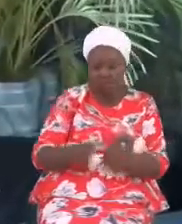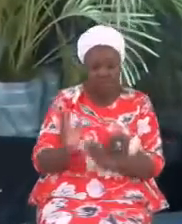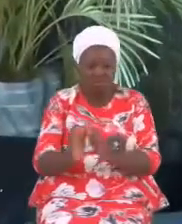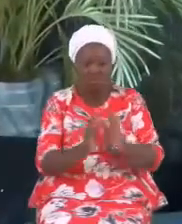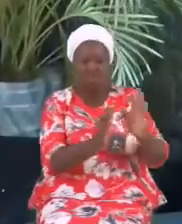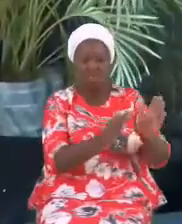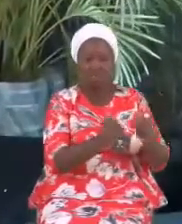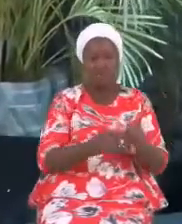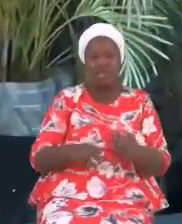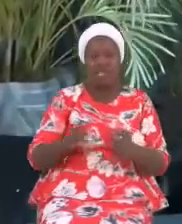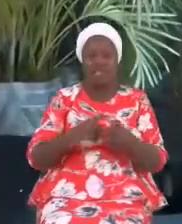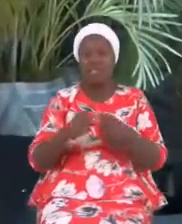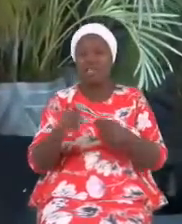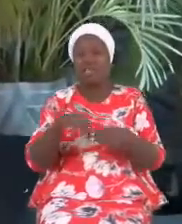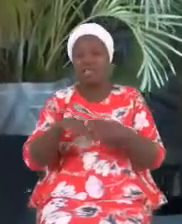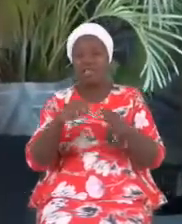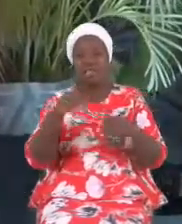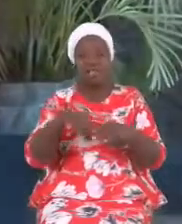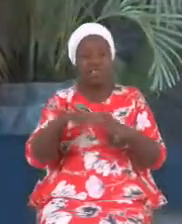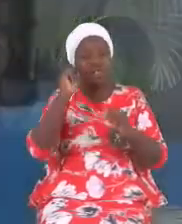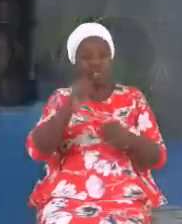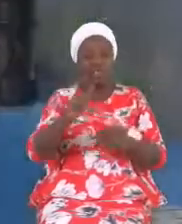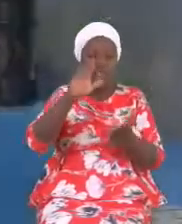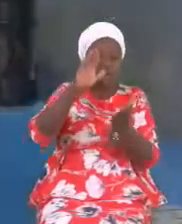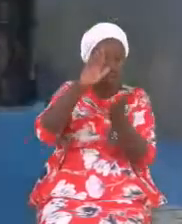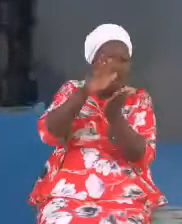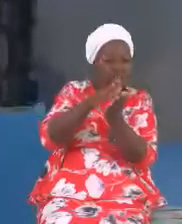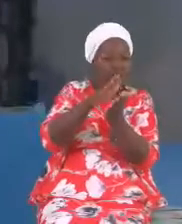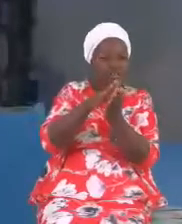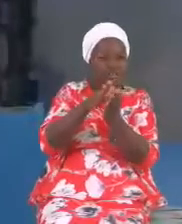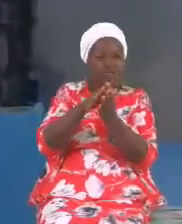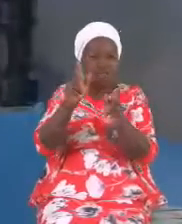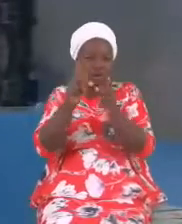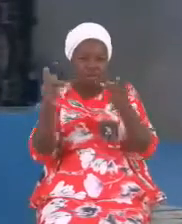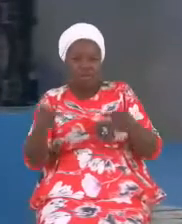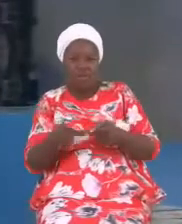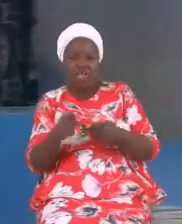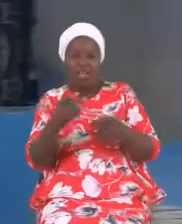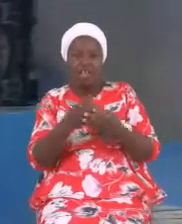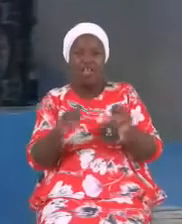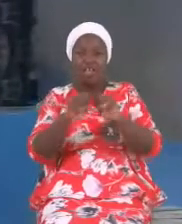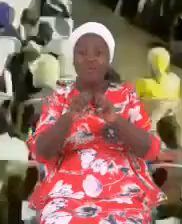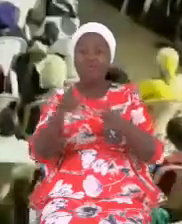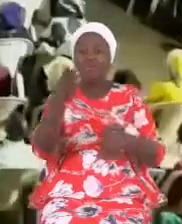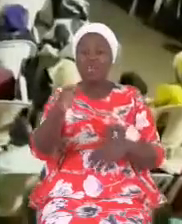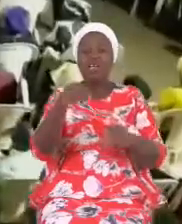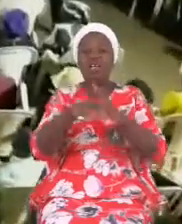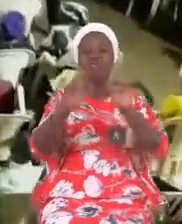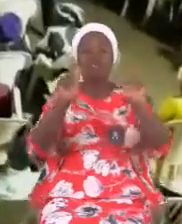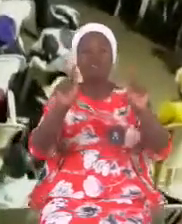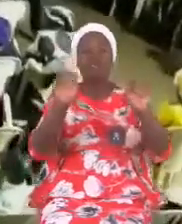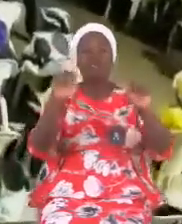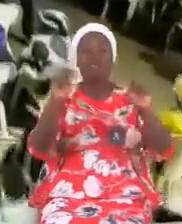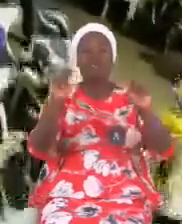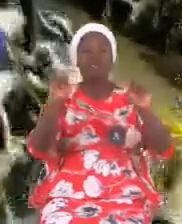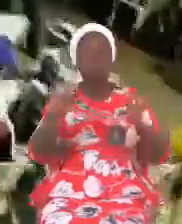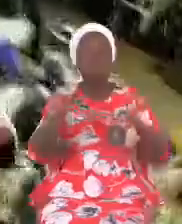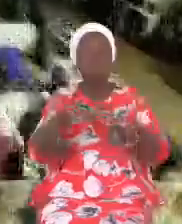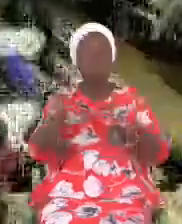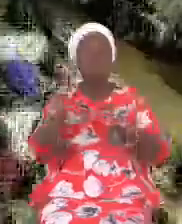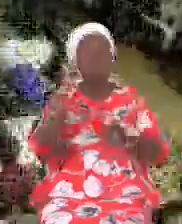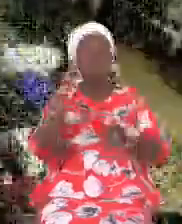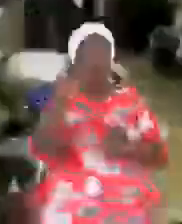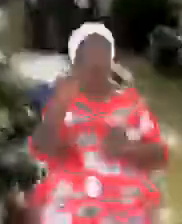there's a mini little London even there in Takum. If a man can do that,